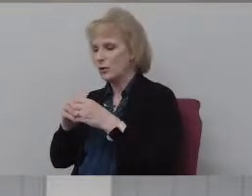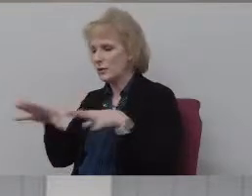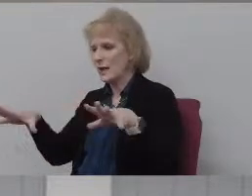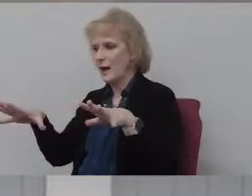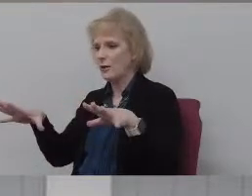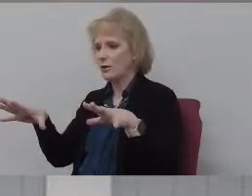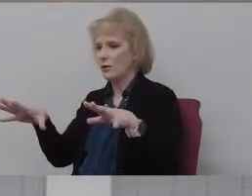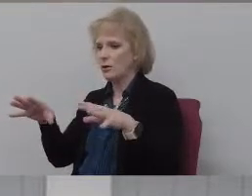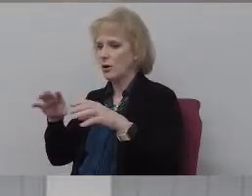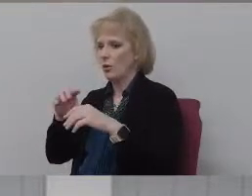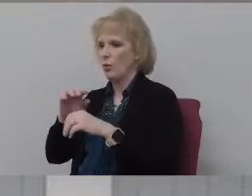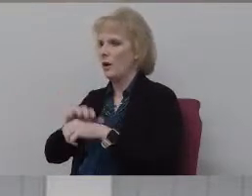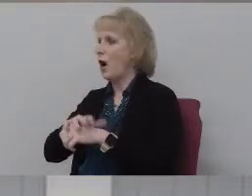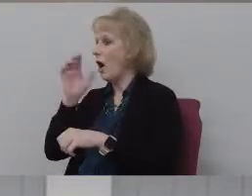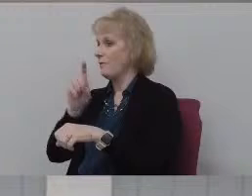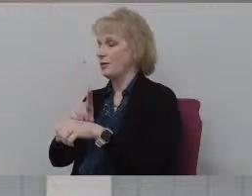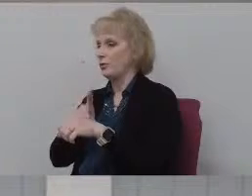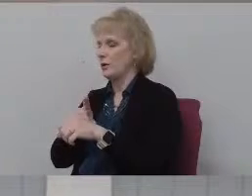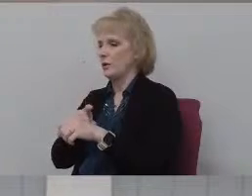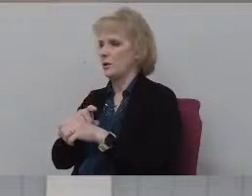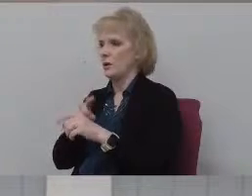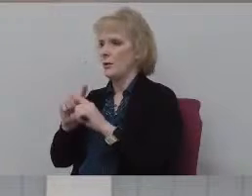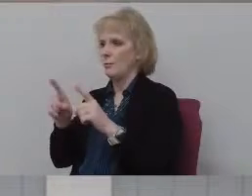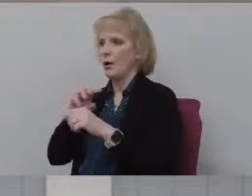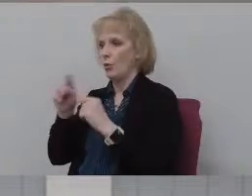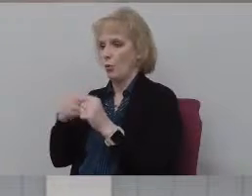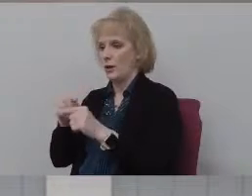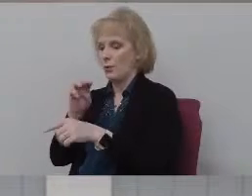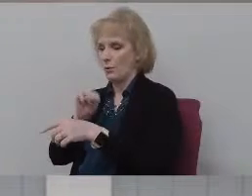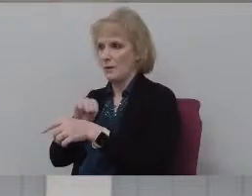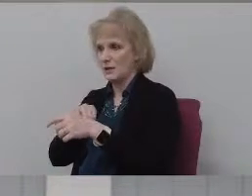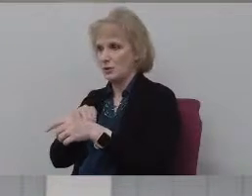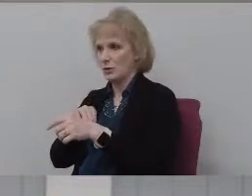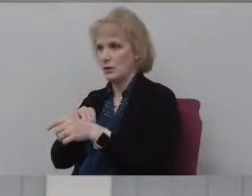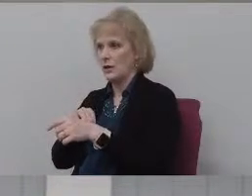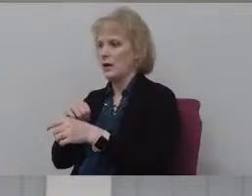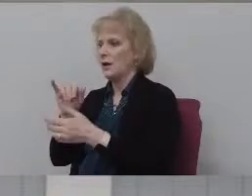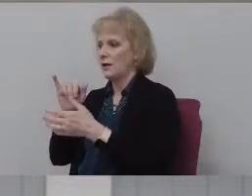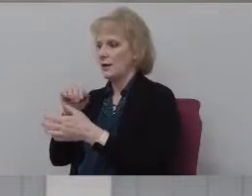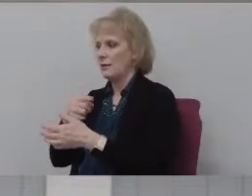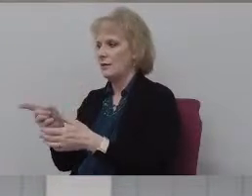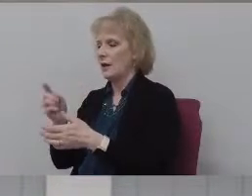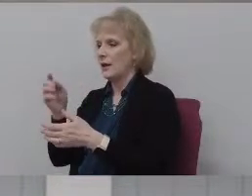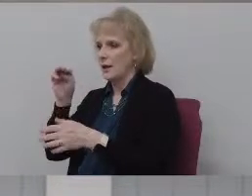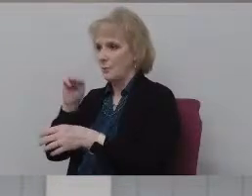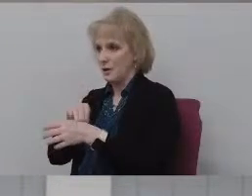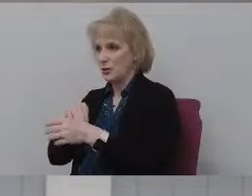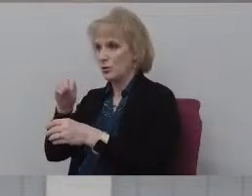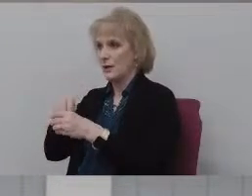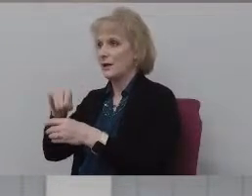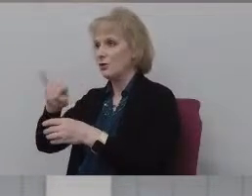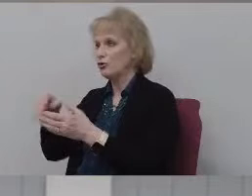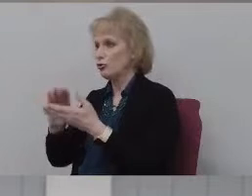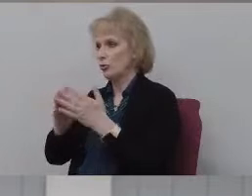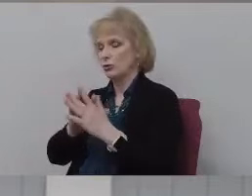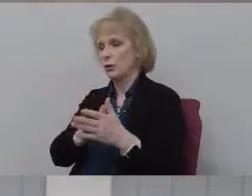but when they were serving the Lord, when a priest was ministering, they were ministering in Jerusalem at the temple. That's what they did. But the prophets, they